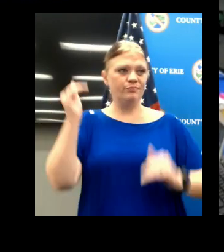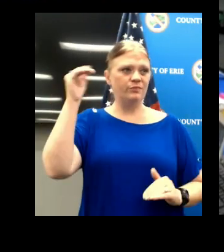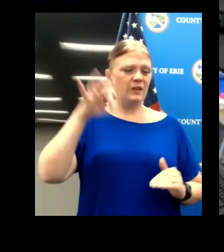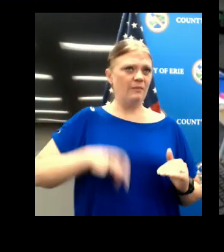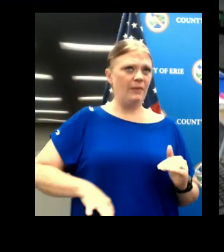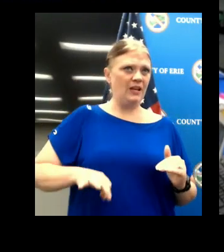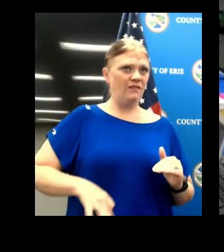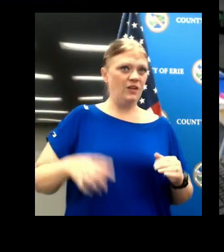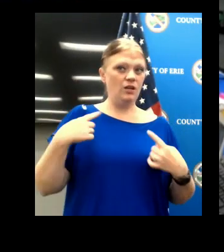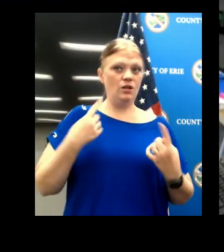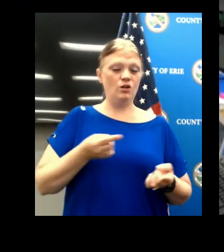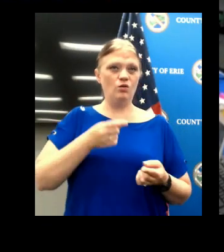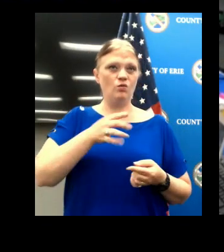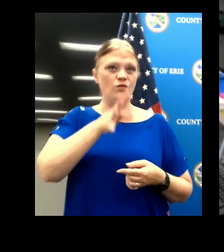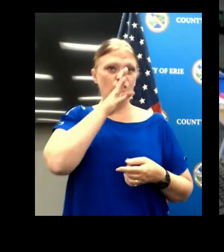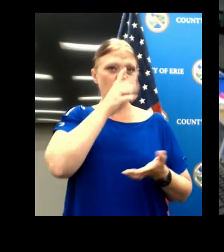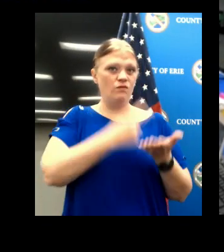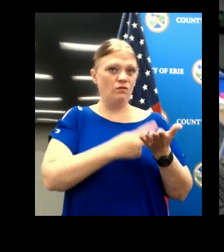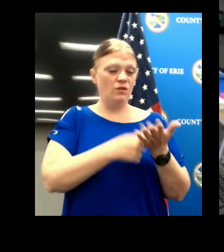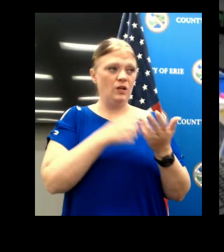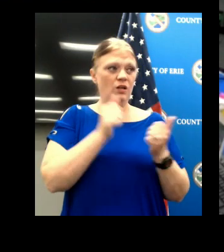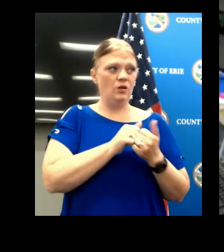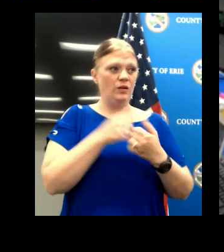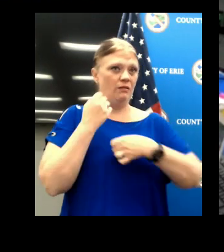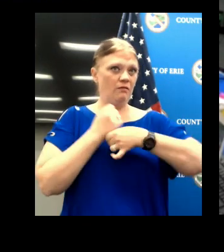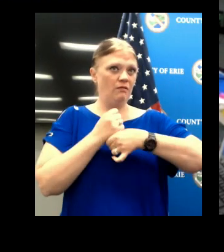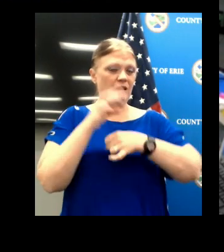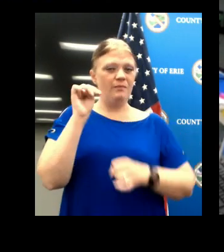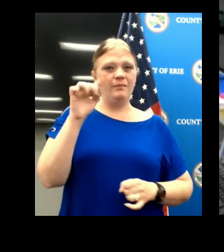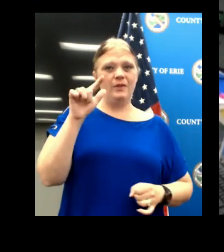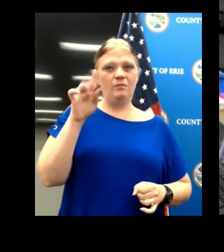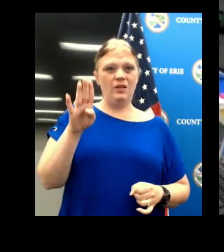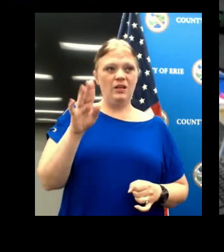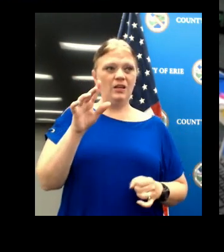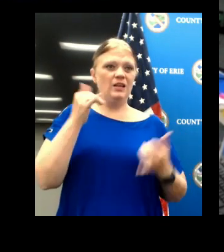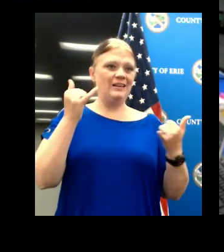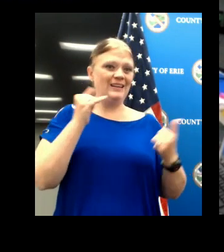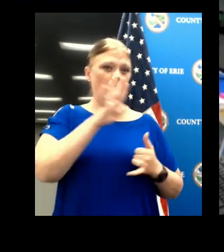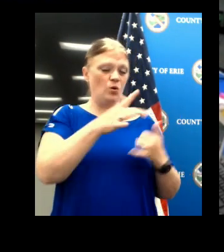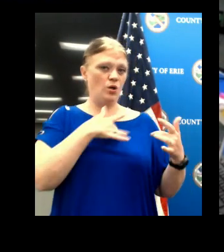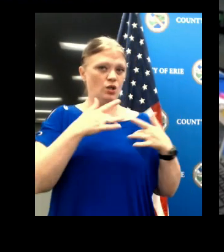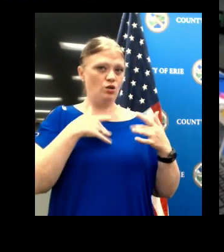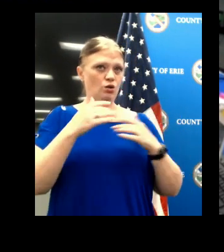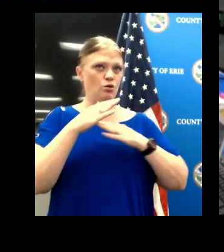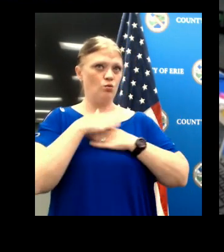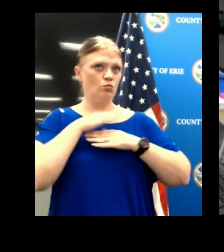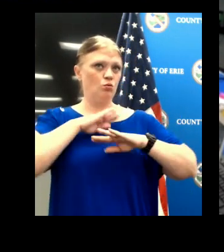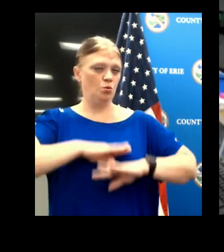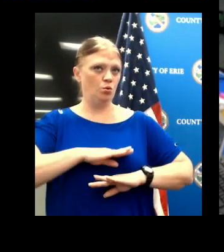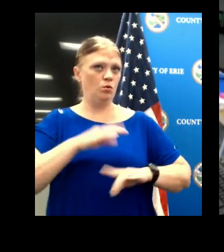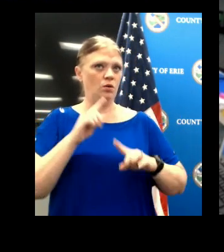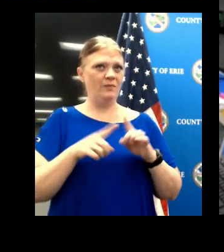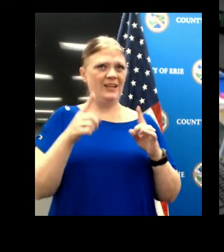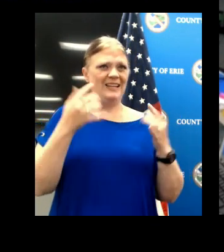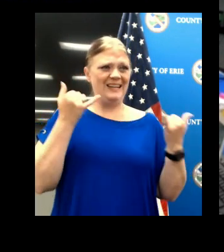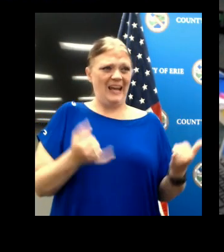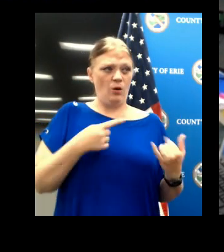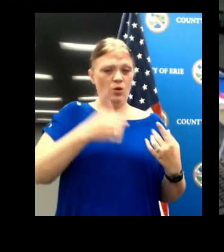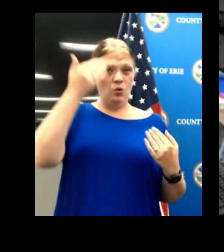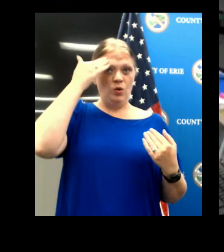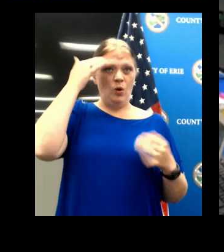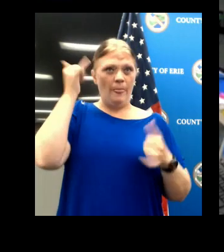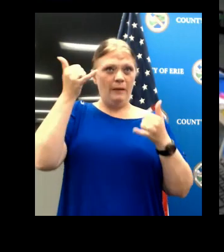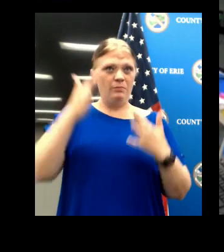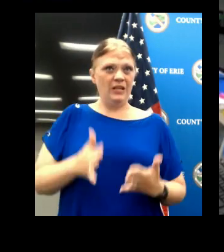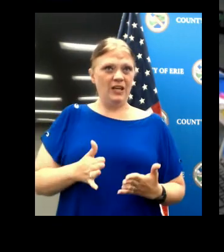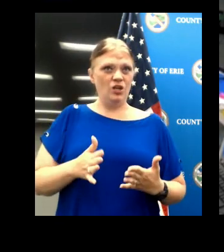talked to Major League Baseball and that's relaxed some of your concerns. Is it just that you now know that the players